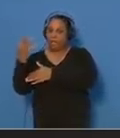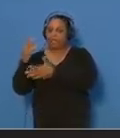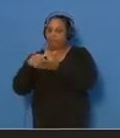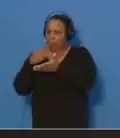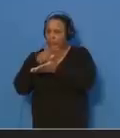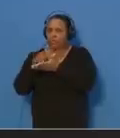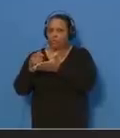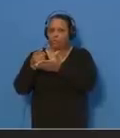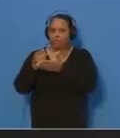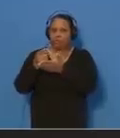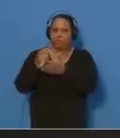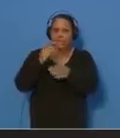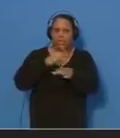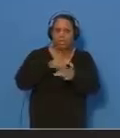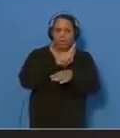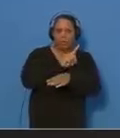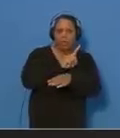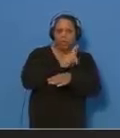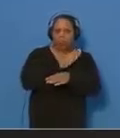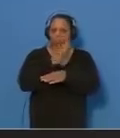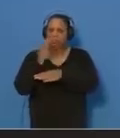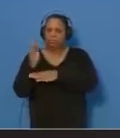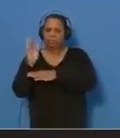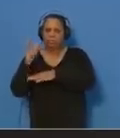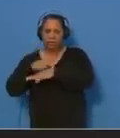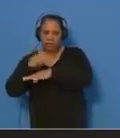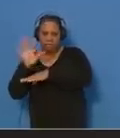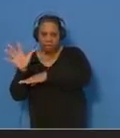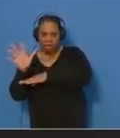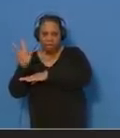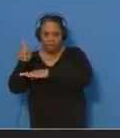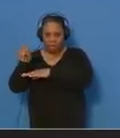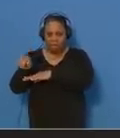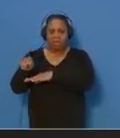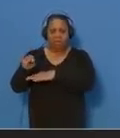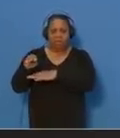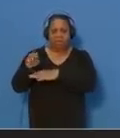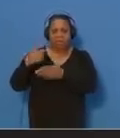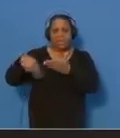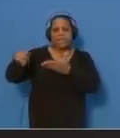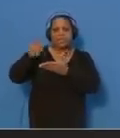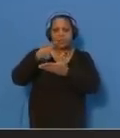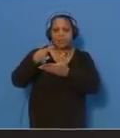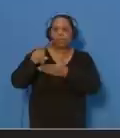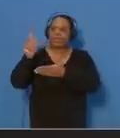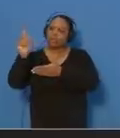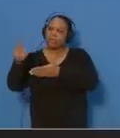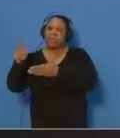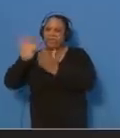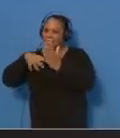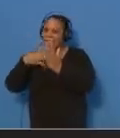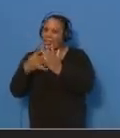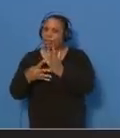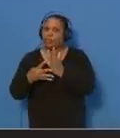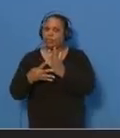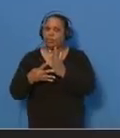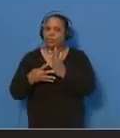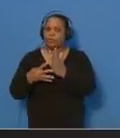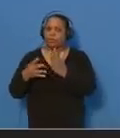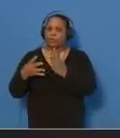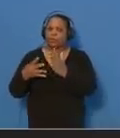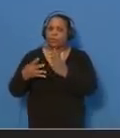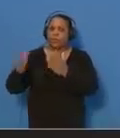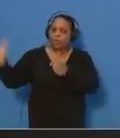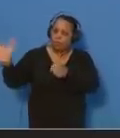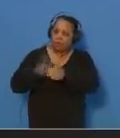week between 1 and 5 p.m. Next week, the essential care package drop-off schedule will follow the full